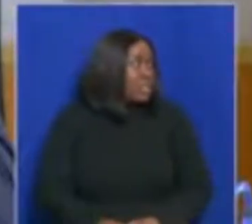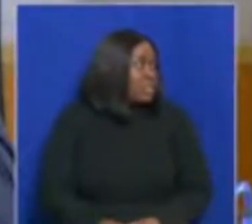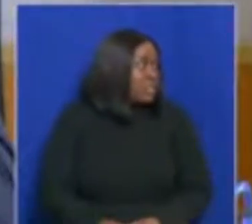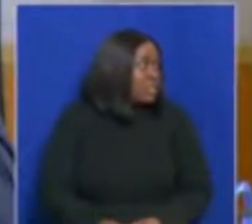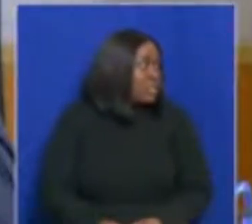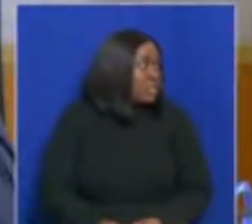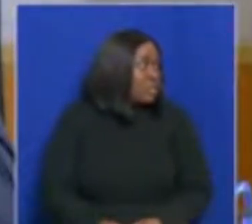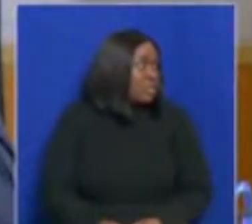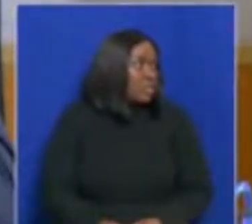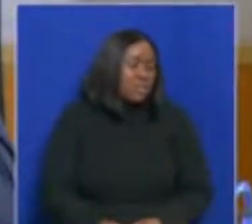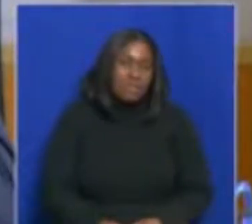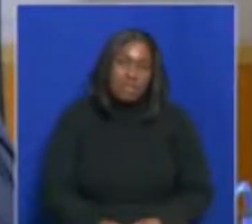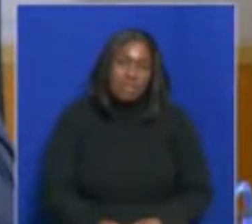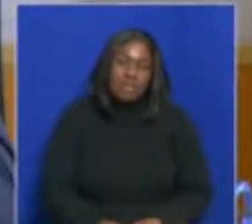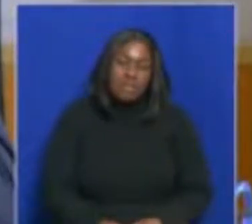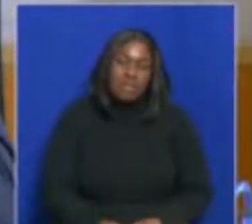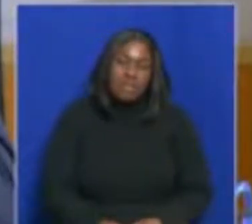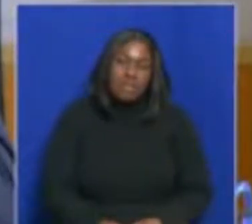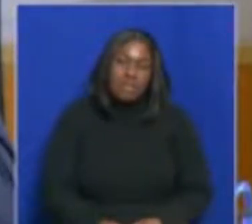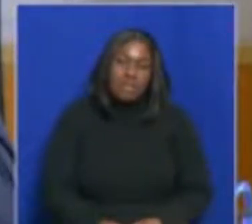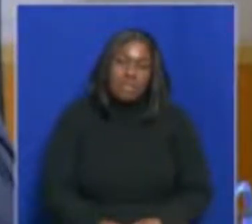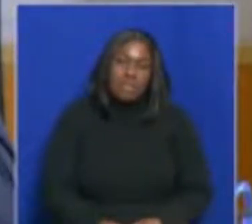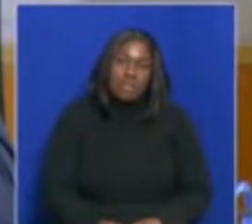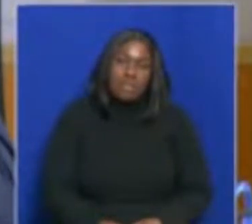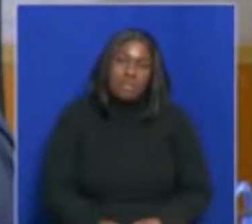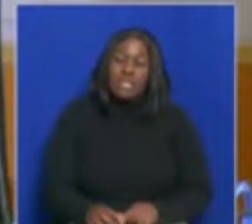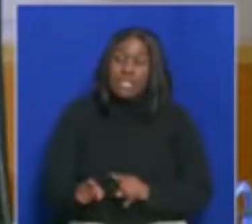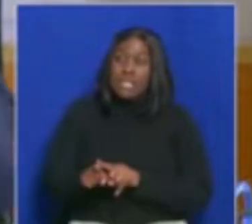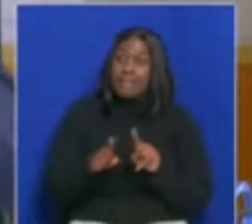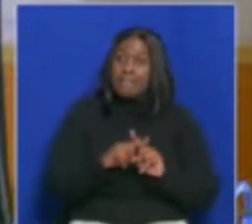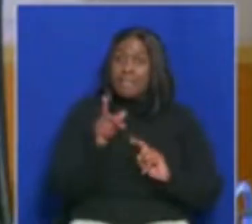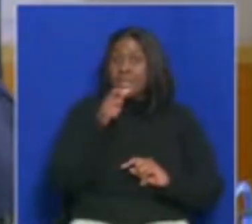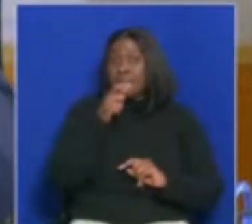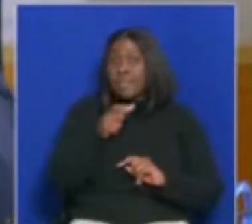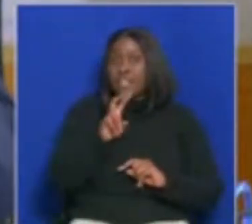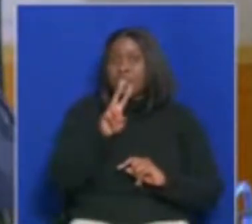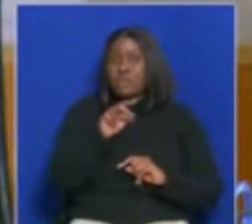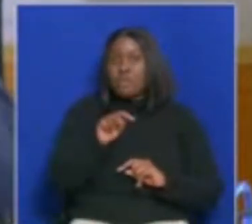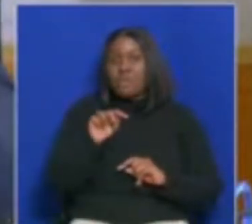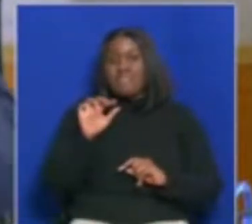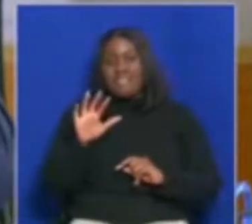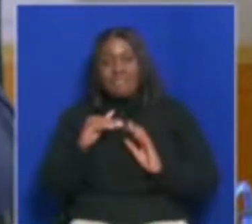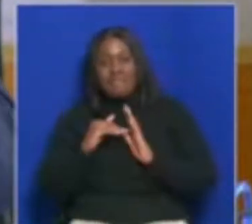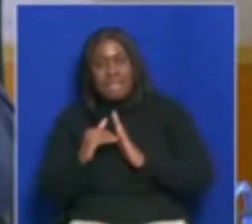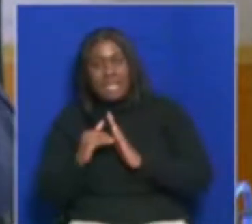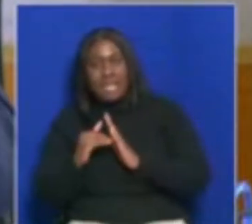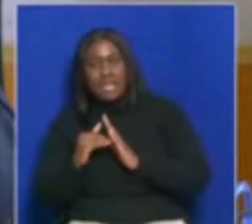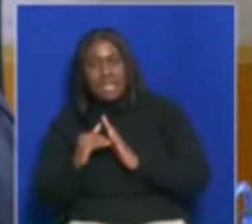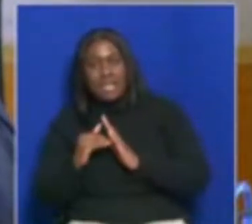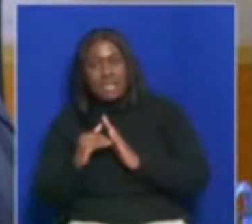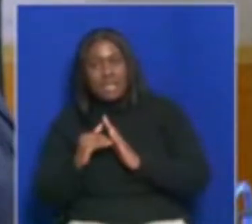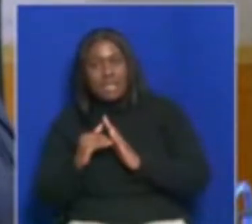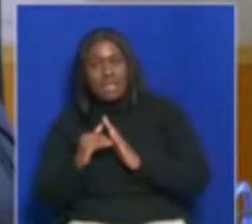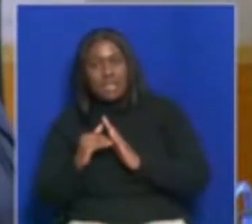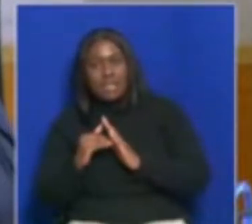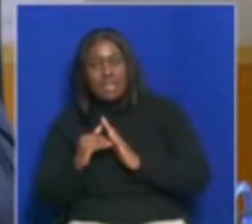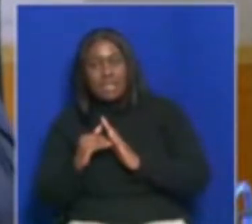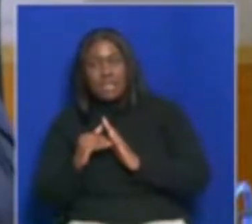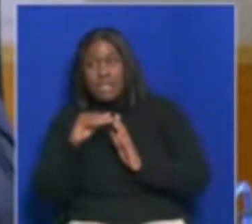the fact that there was mention of 2.5 million should not change what you and I are engaging about.